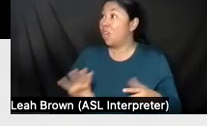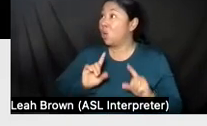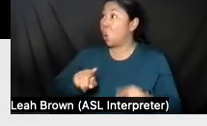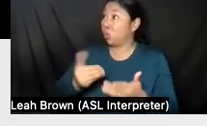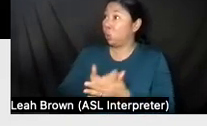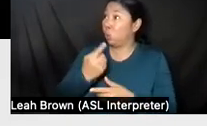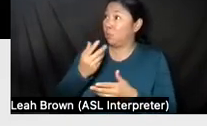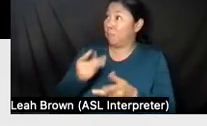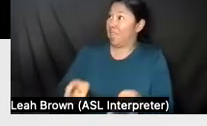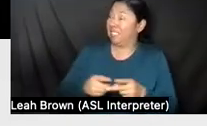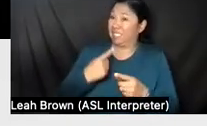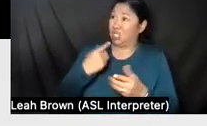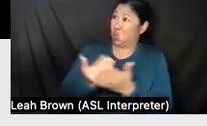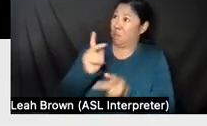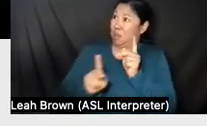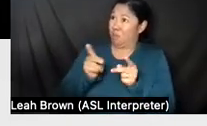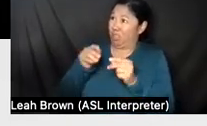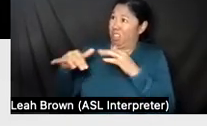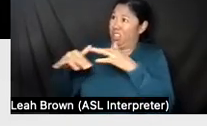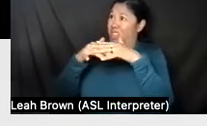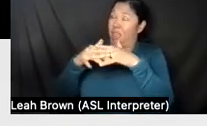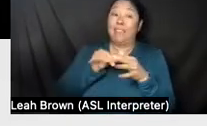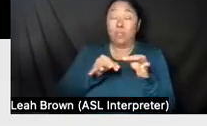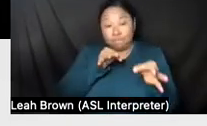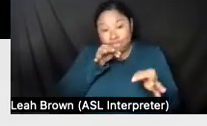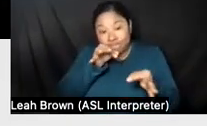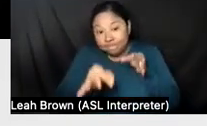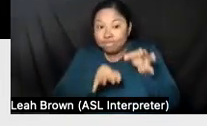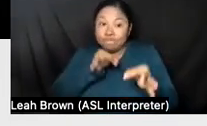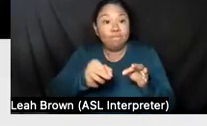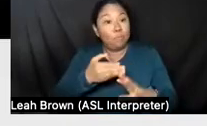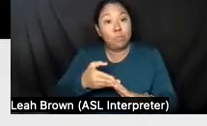faces. Just talking them through that ahead of time can be helpful for them.